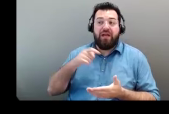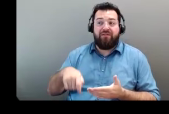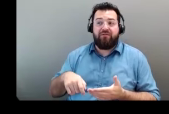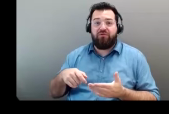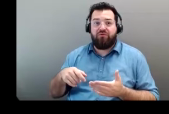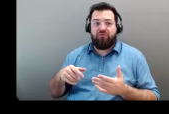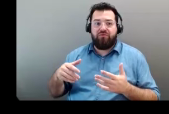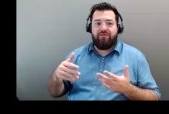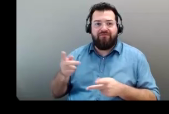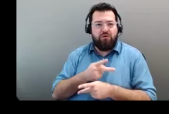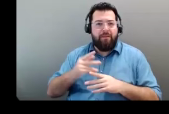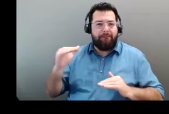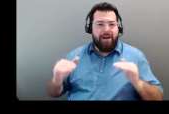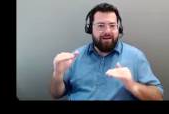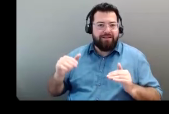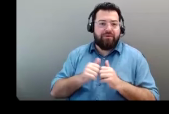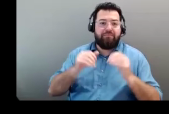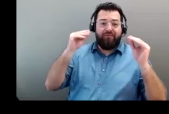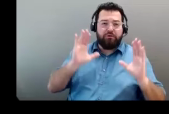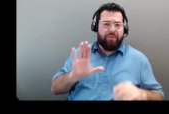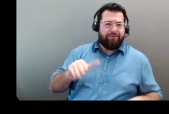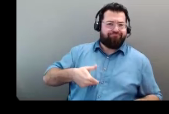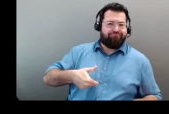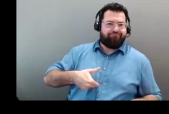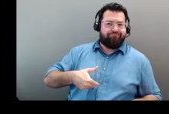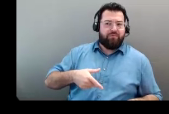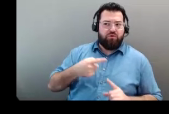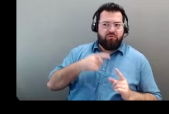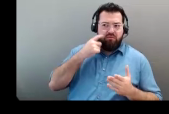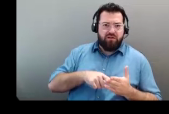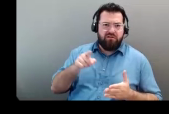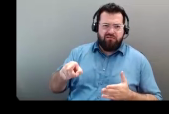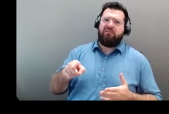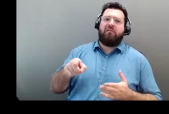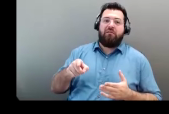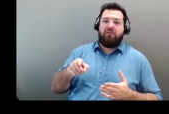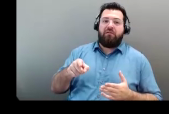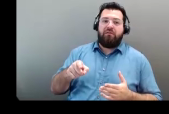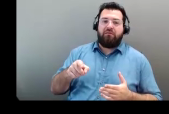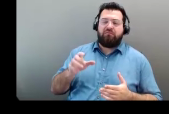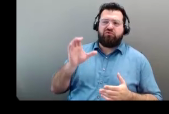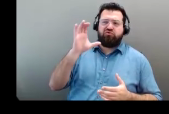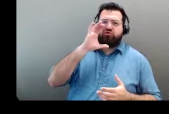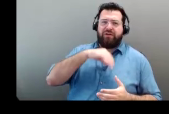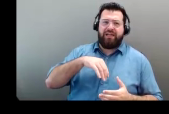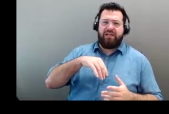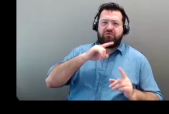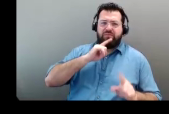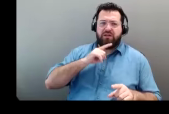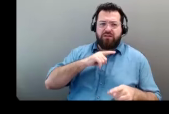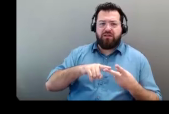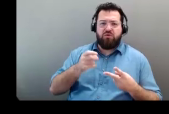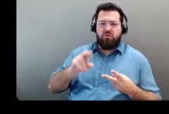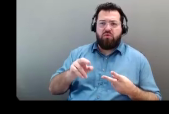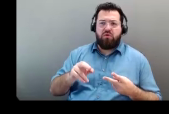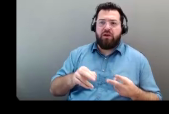we see those like sudden jumps in consistency. Is a student all of a sudden answering completely different